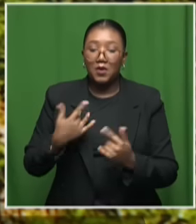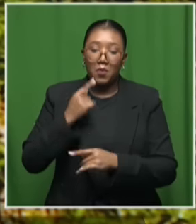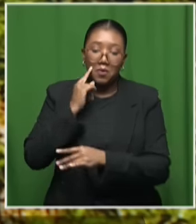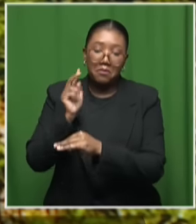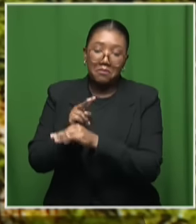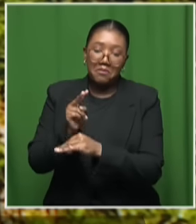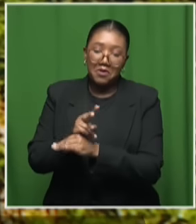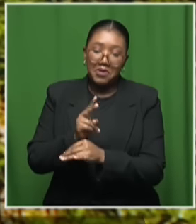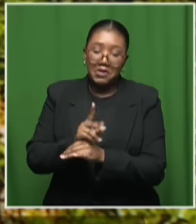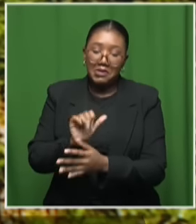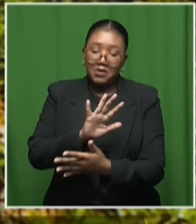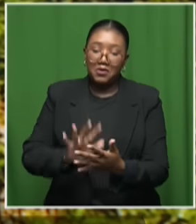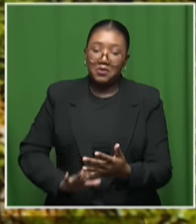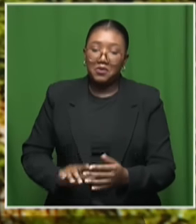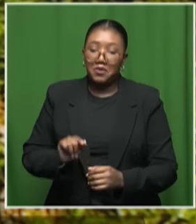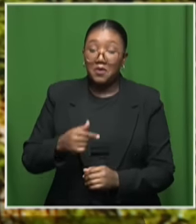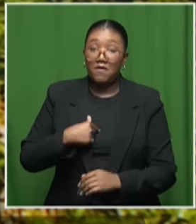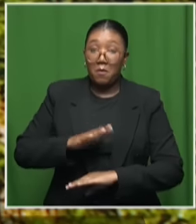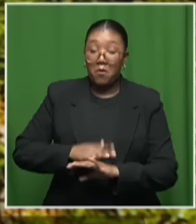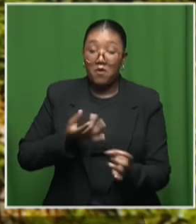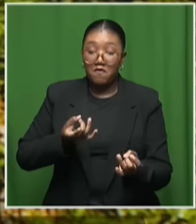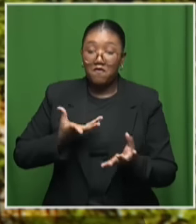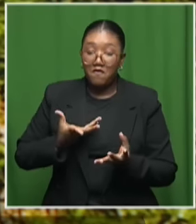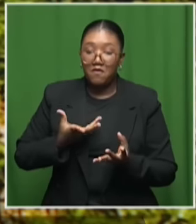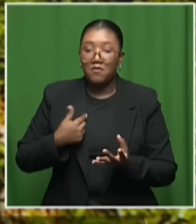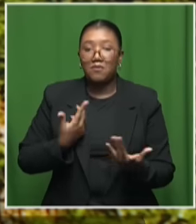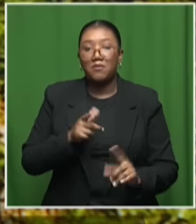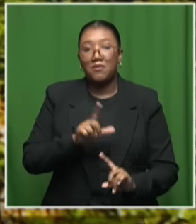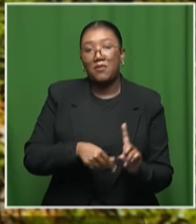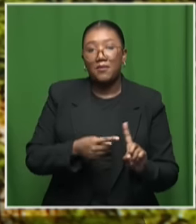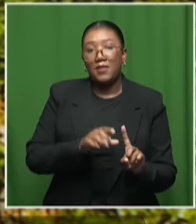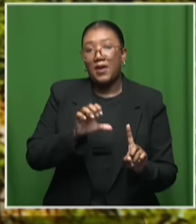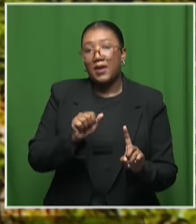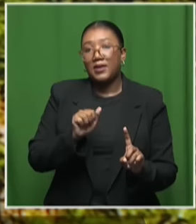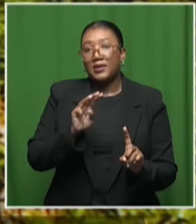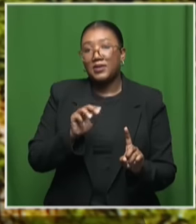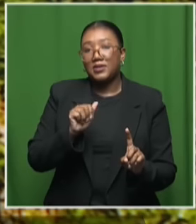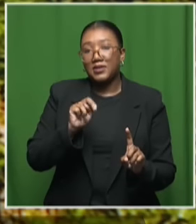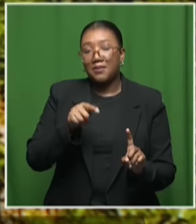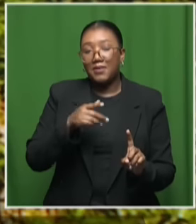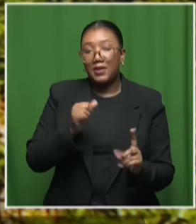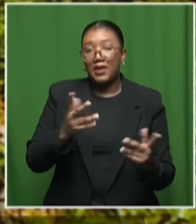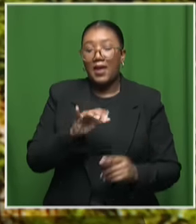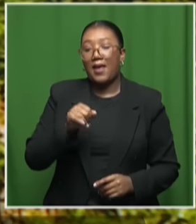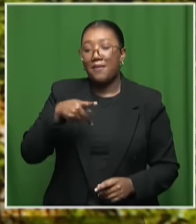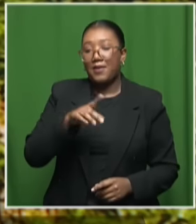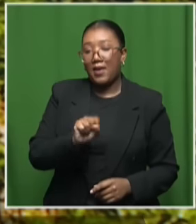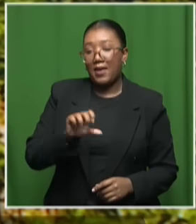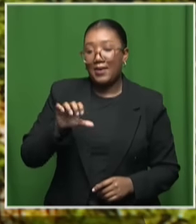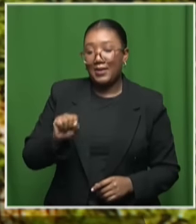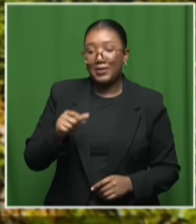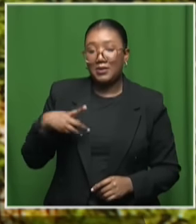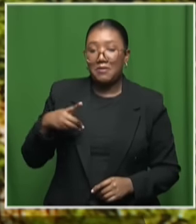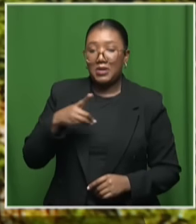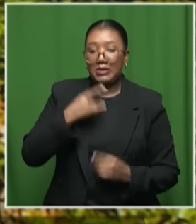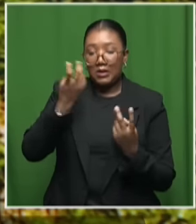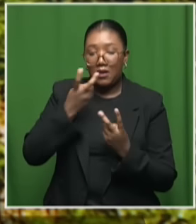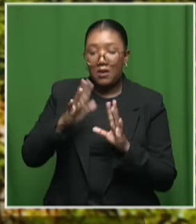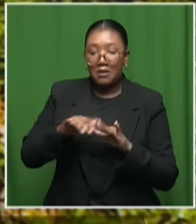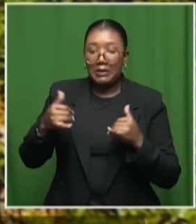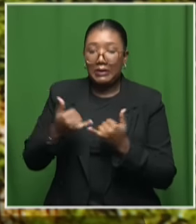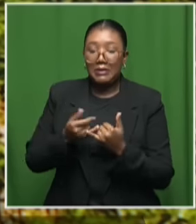it alongside you as more information is made available. Samantha Meyrick from IPSS Medical Rescue just telling us about the 2 incidences